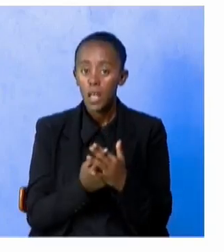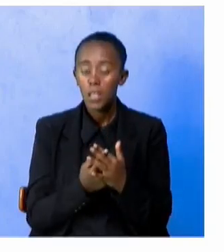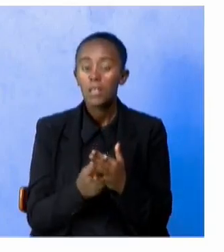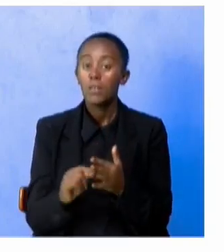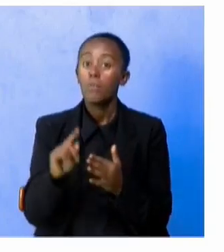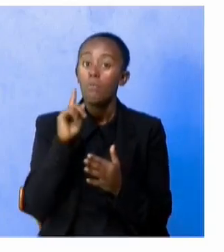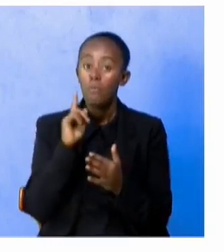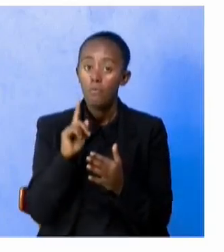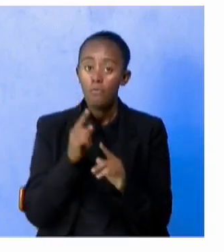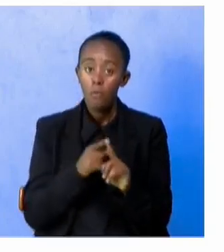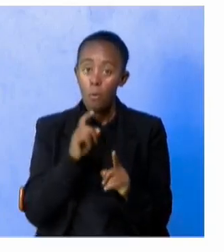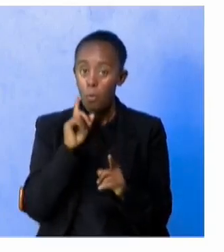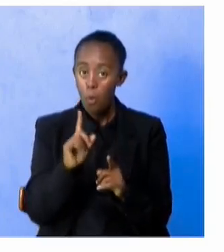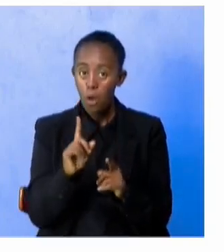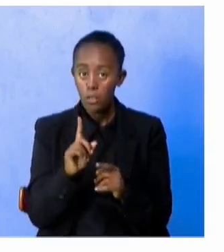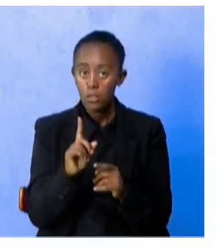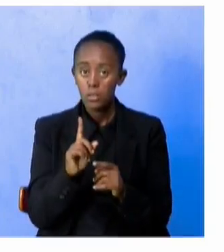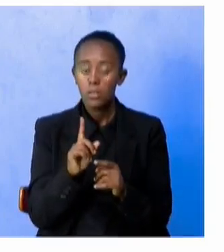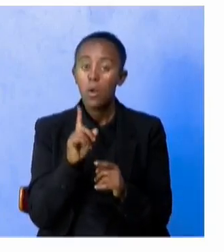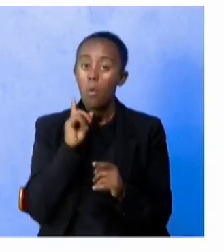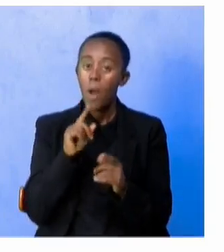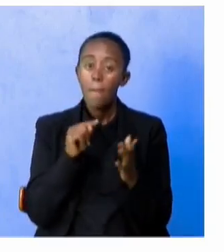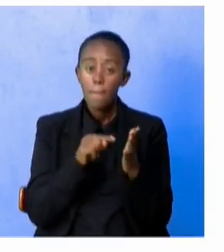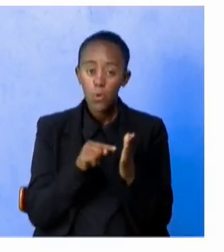one point in time